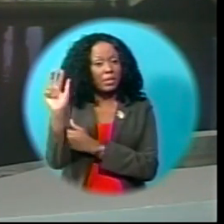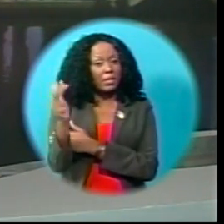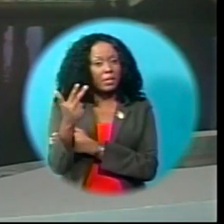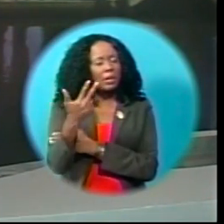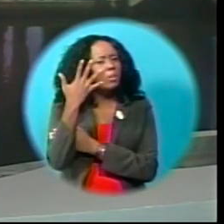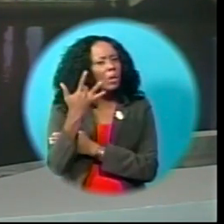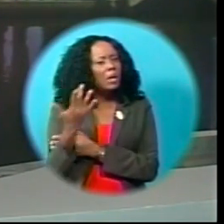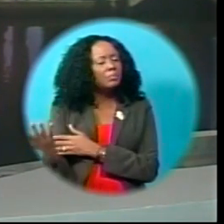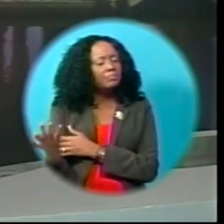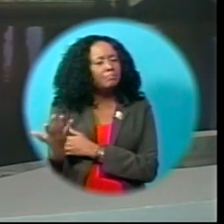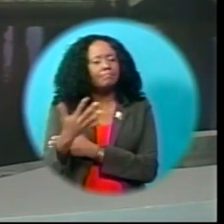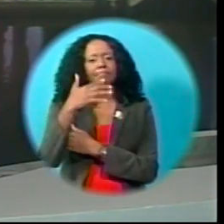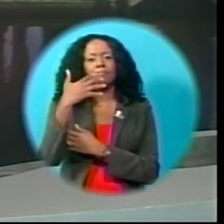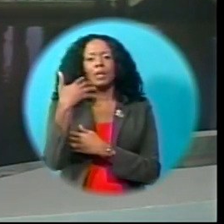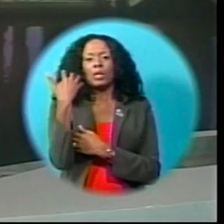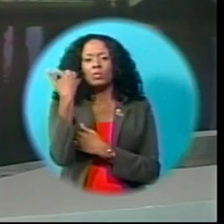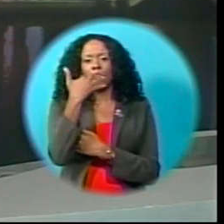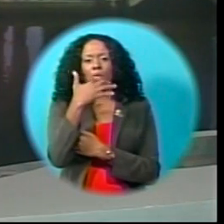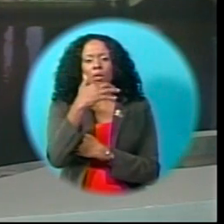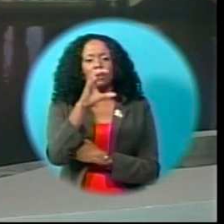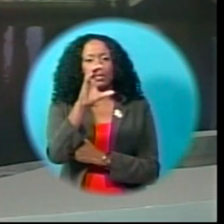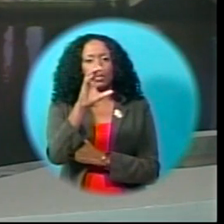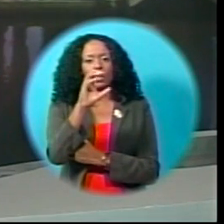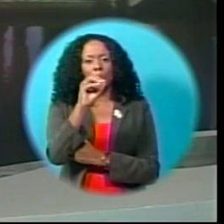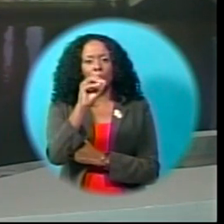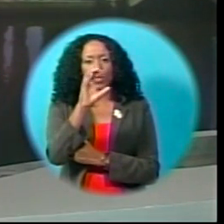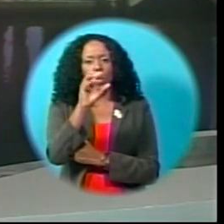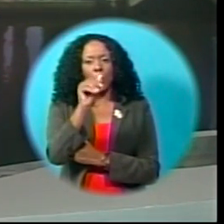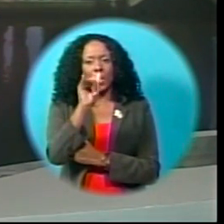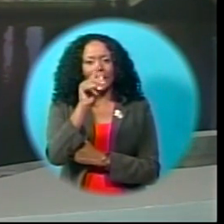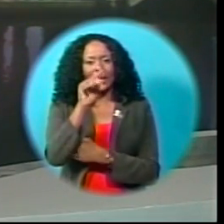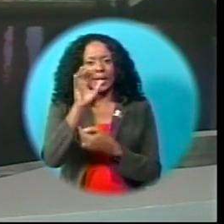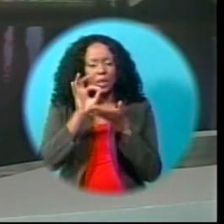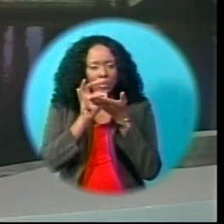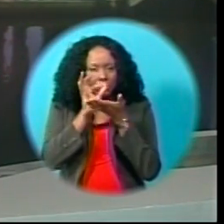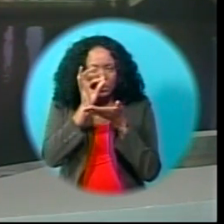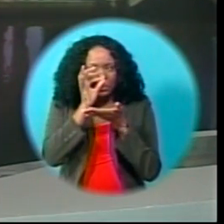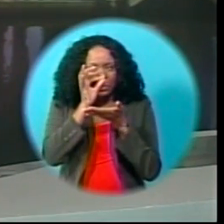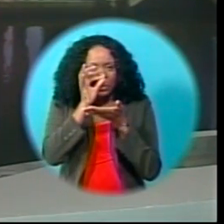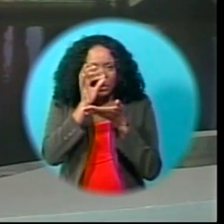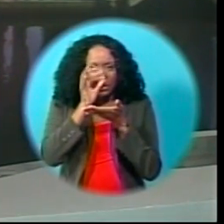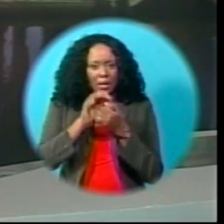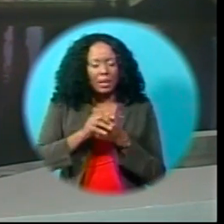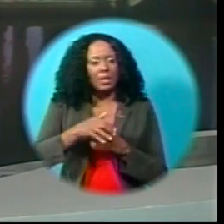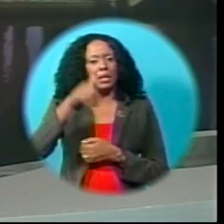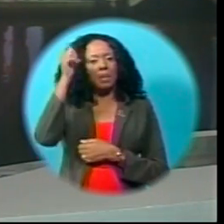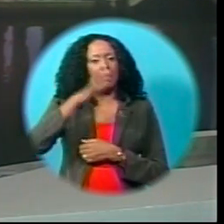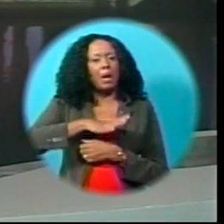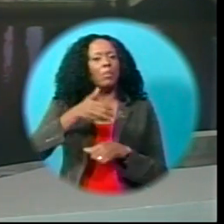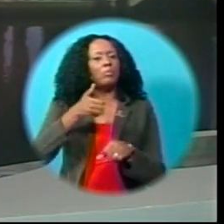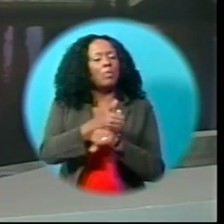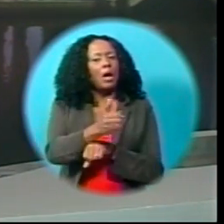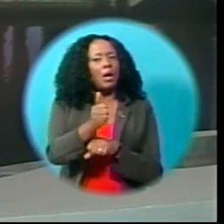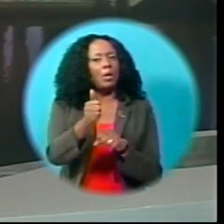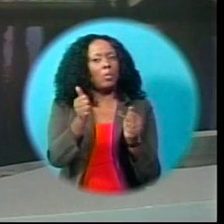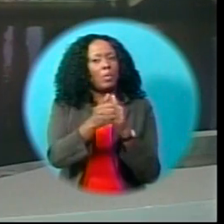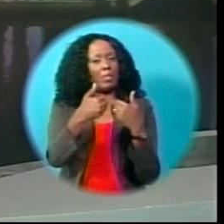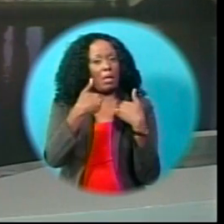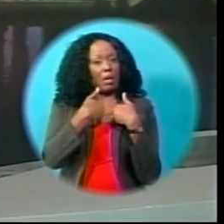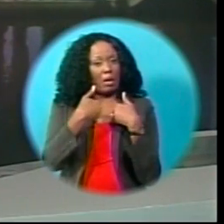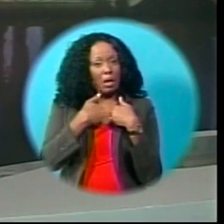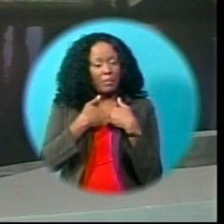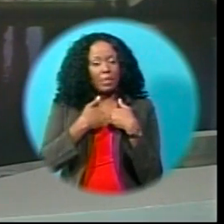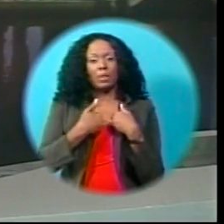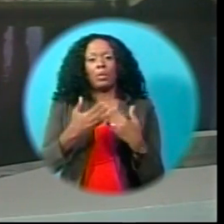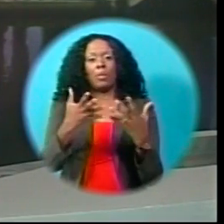pleading guilty to cocaine possession when he appeared in the Whole Town Magistrates Court yesterday. Thompson was charged with possession with